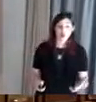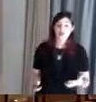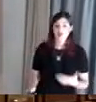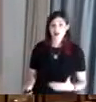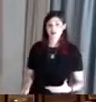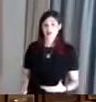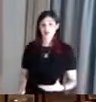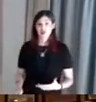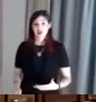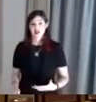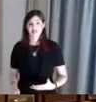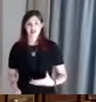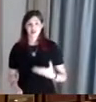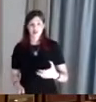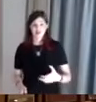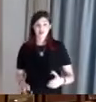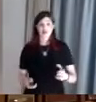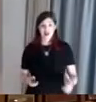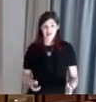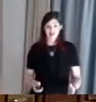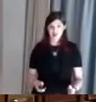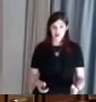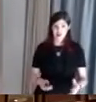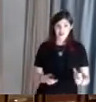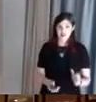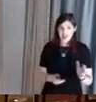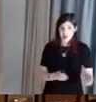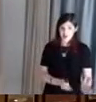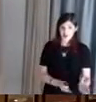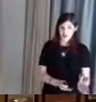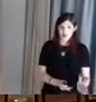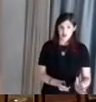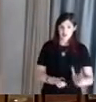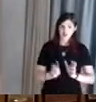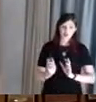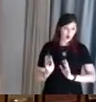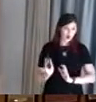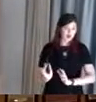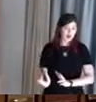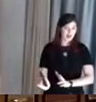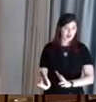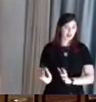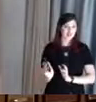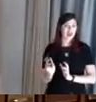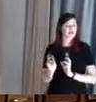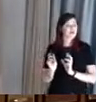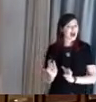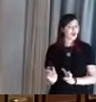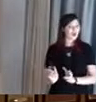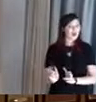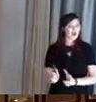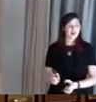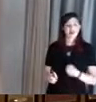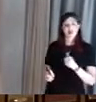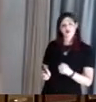All learned in the past year is that the risk of ransomware is still out there. If you don't know about ransomware, this is a type of